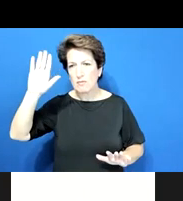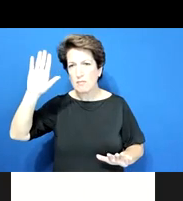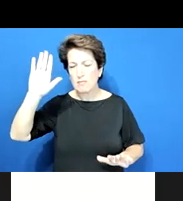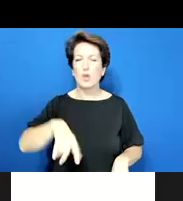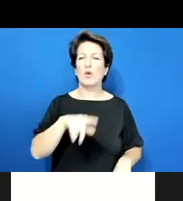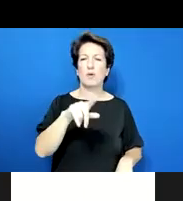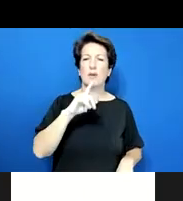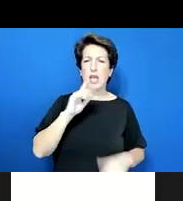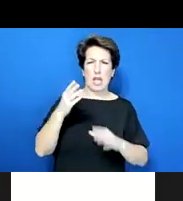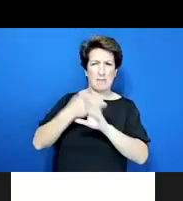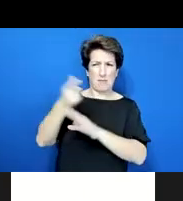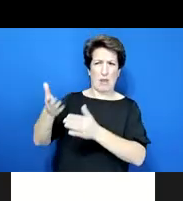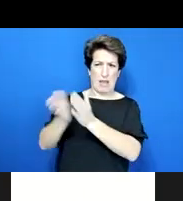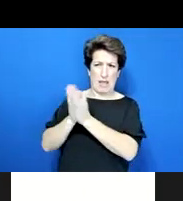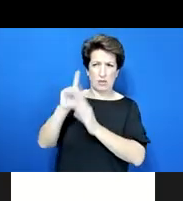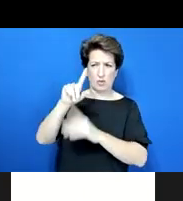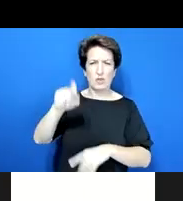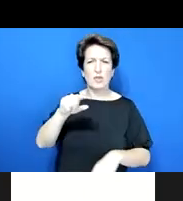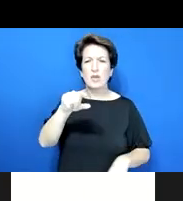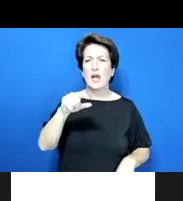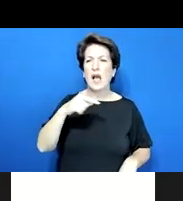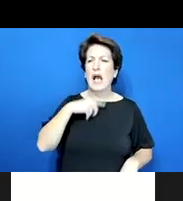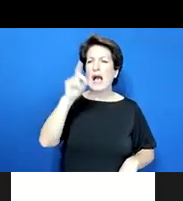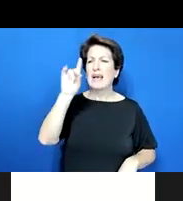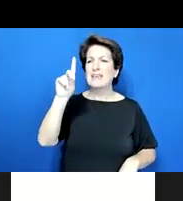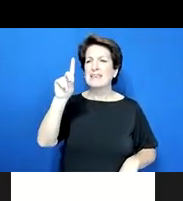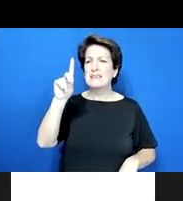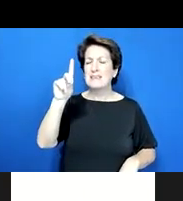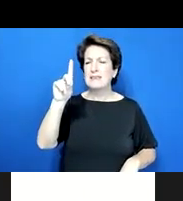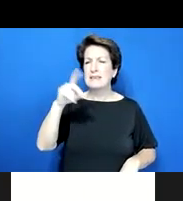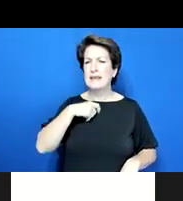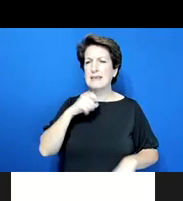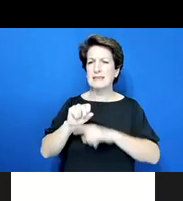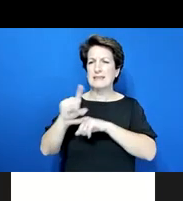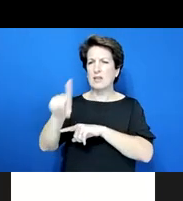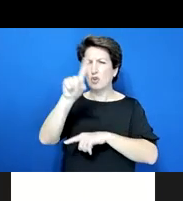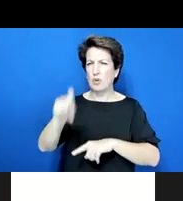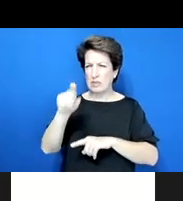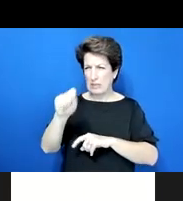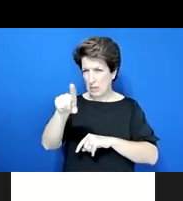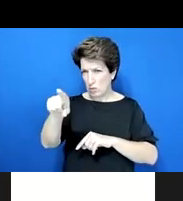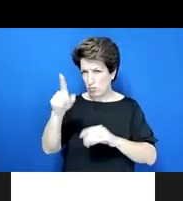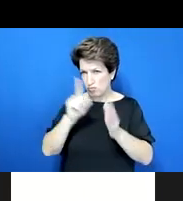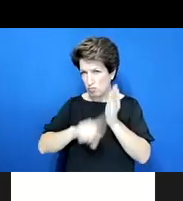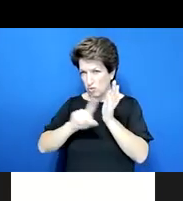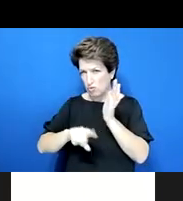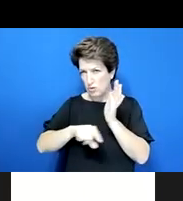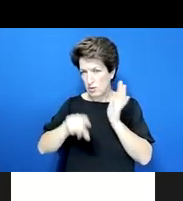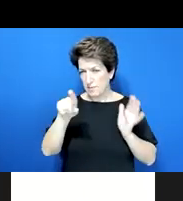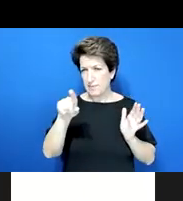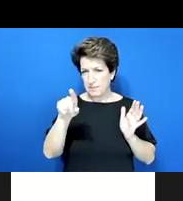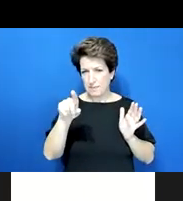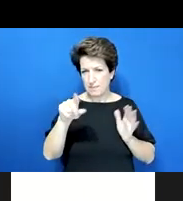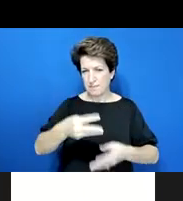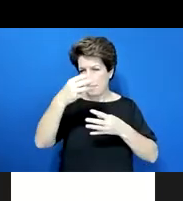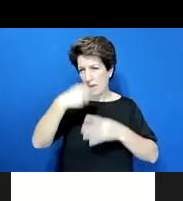your question, Geoff, I sent you a question by direct chat. If you don't mind checking it while you're listening to our last question of the